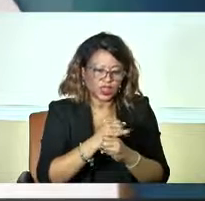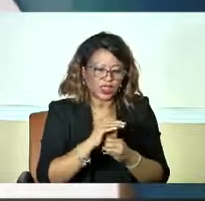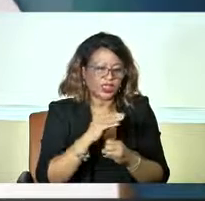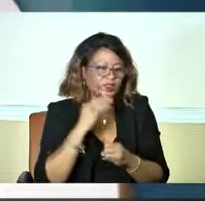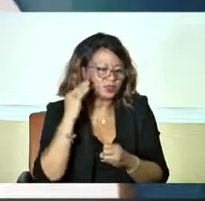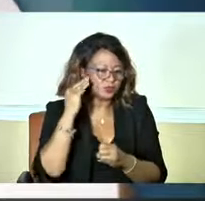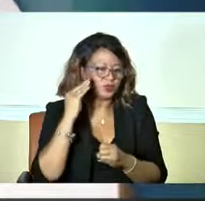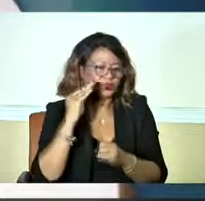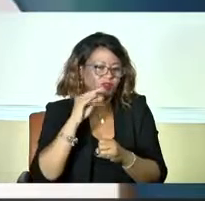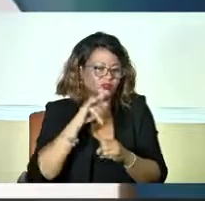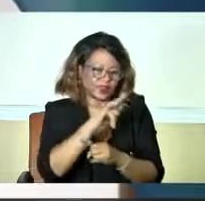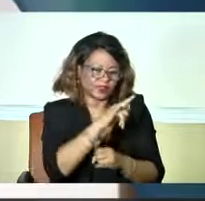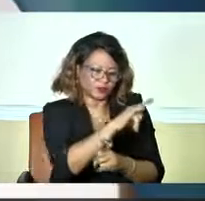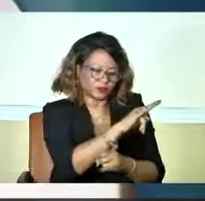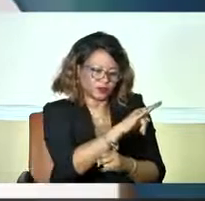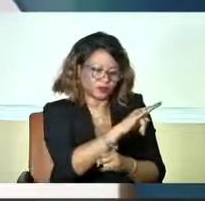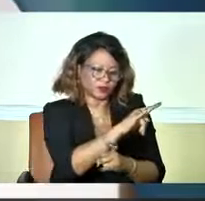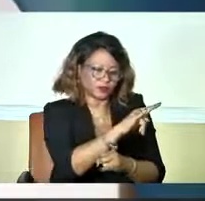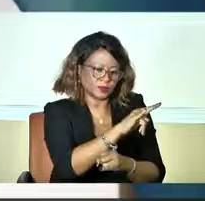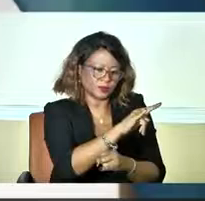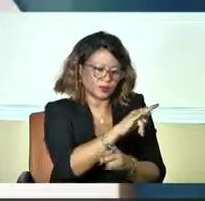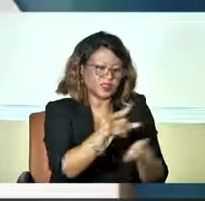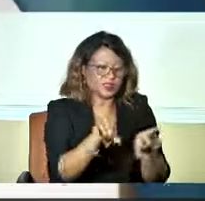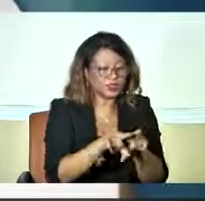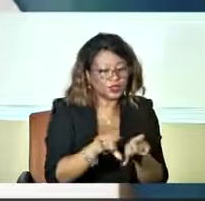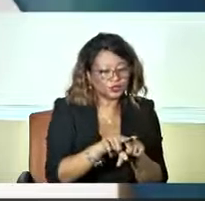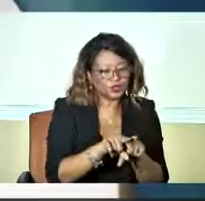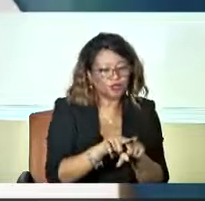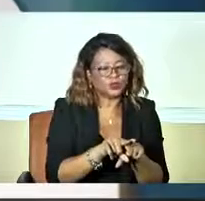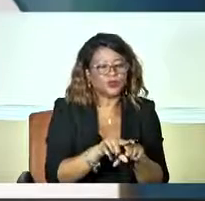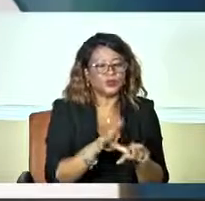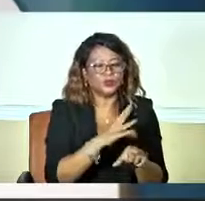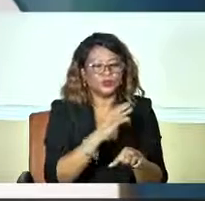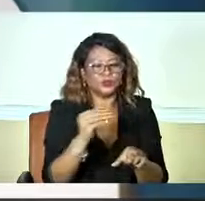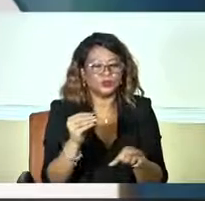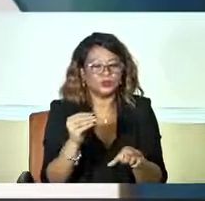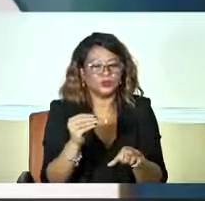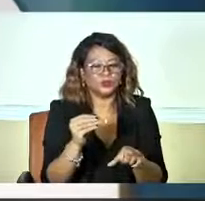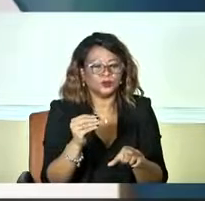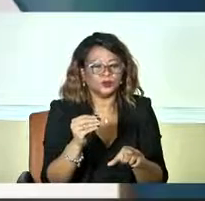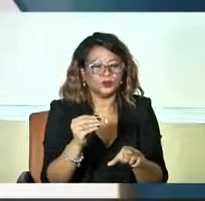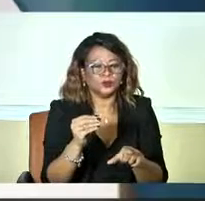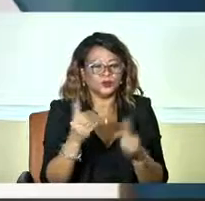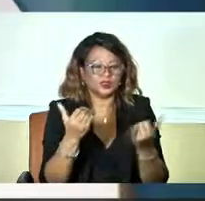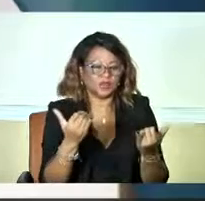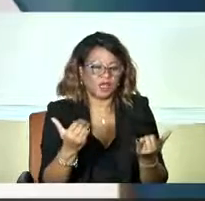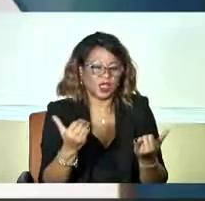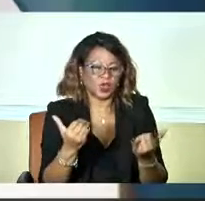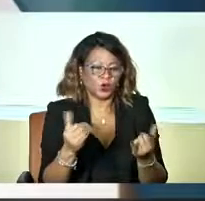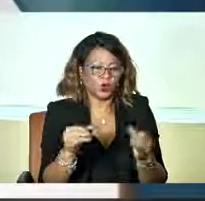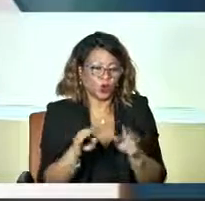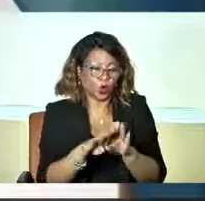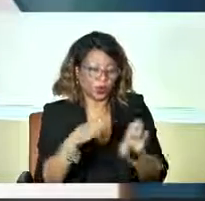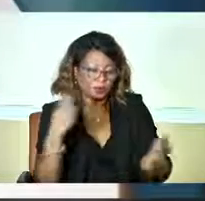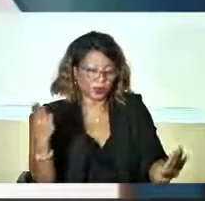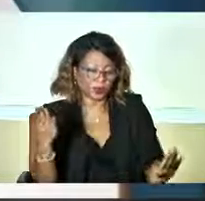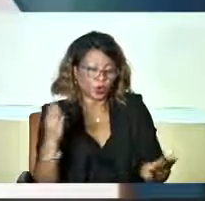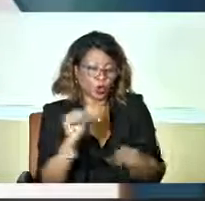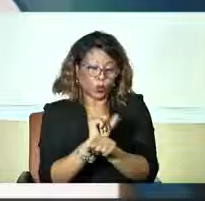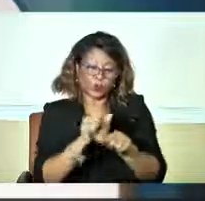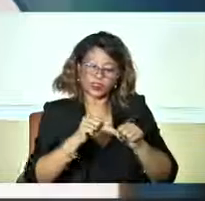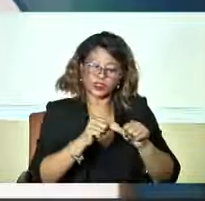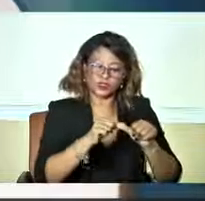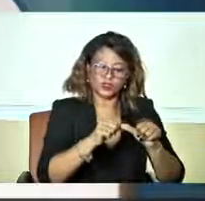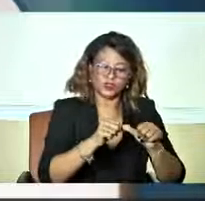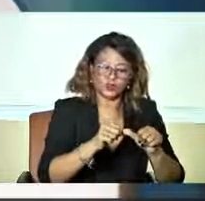flights. However, in addition to the existing facility, which is now open, work